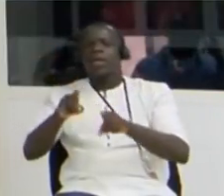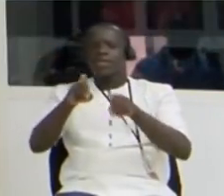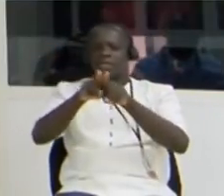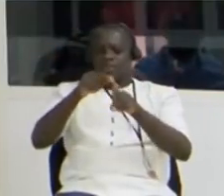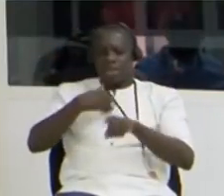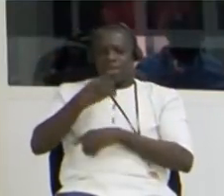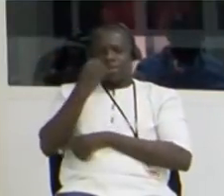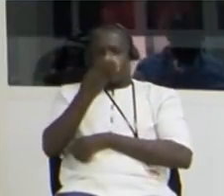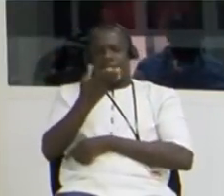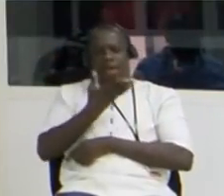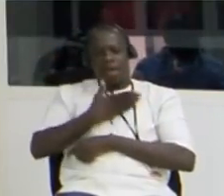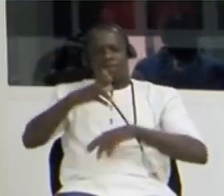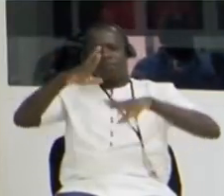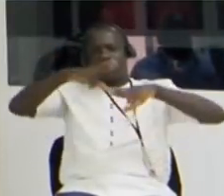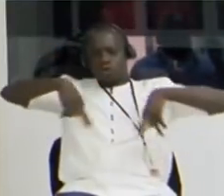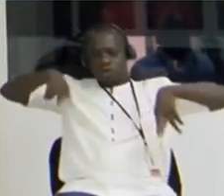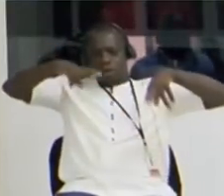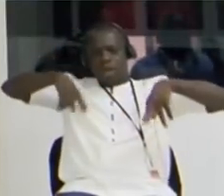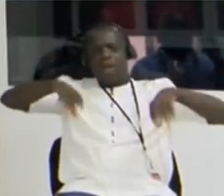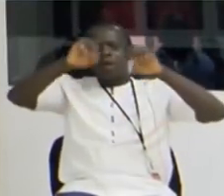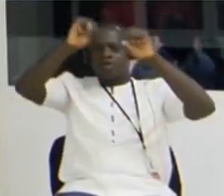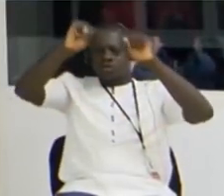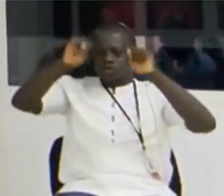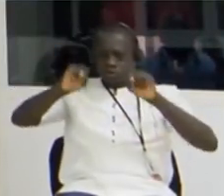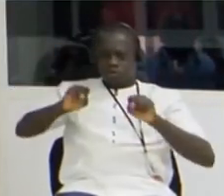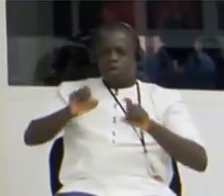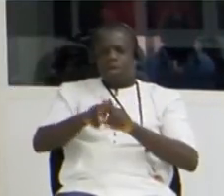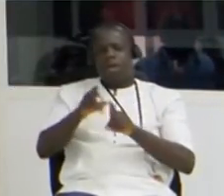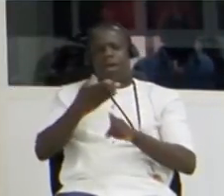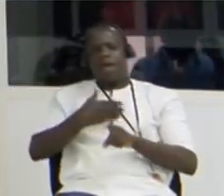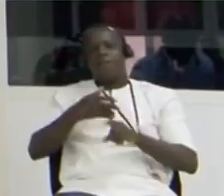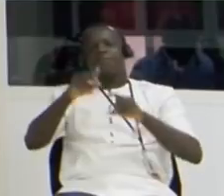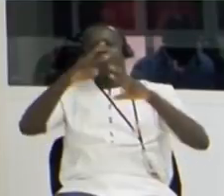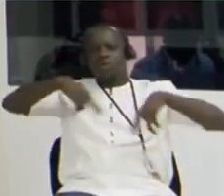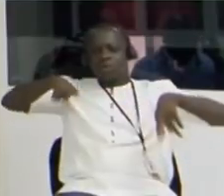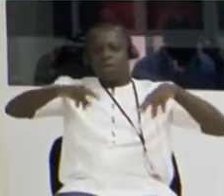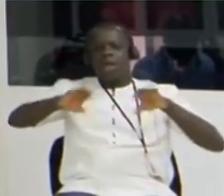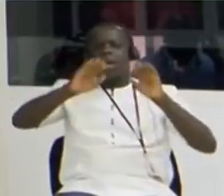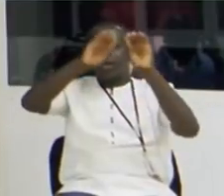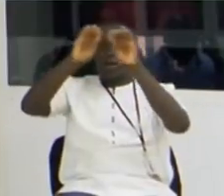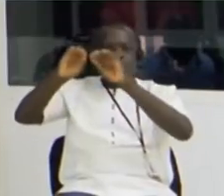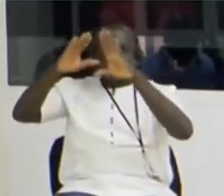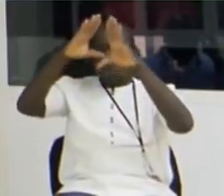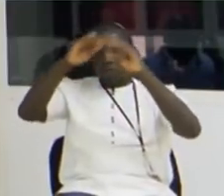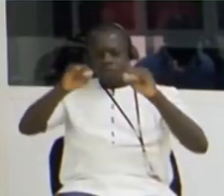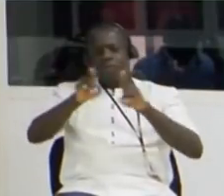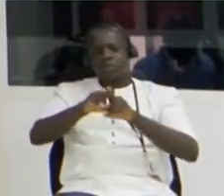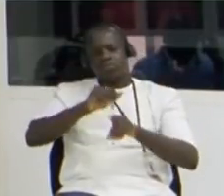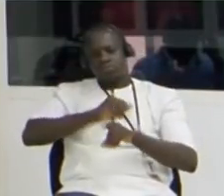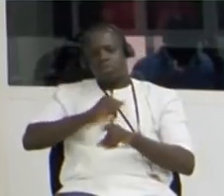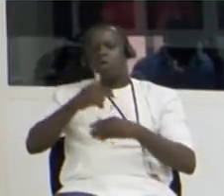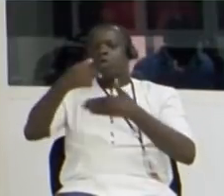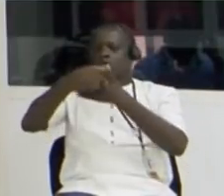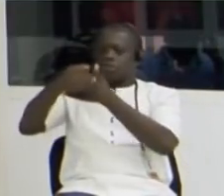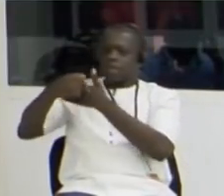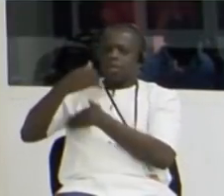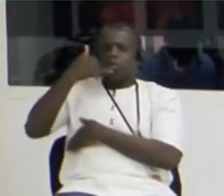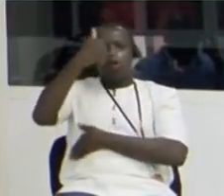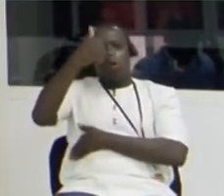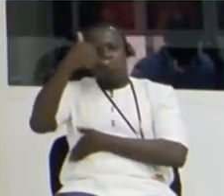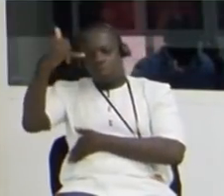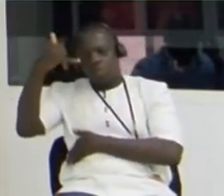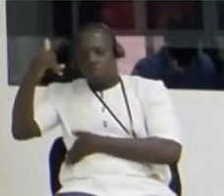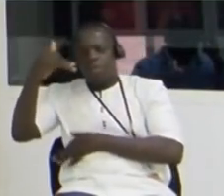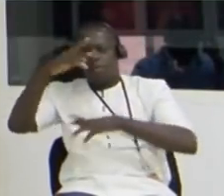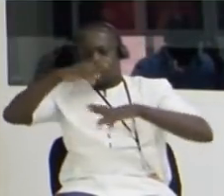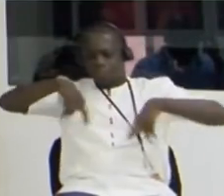we have regional structures. We have regional education offices, so we contact our regional education offices. And,